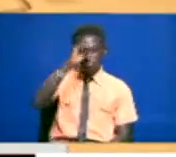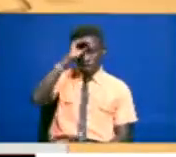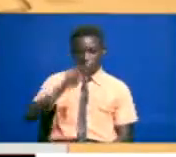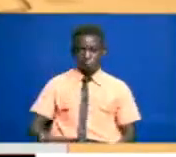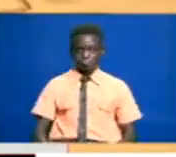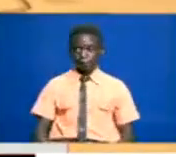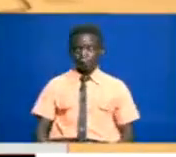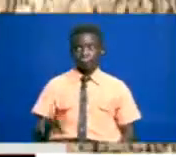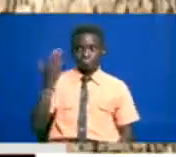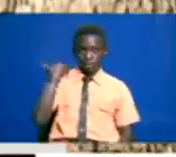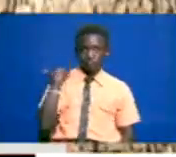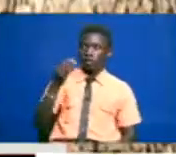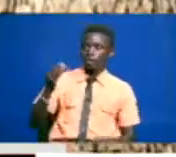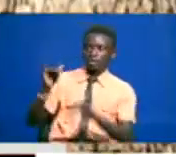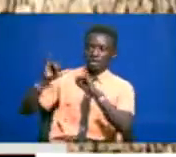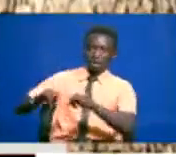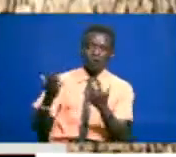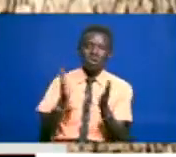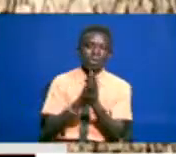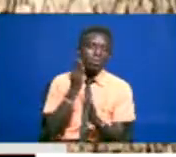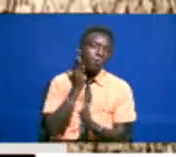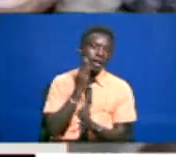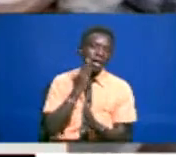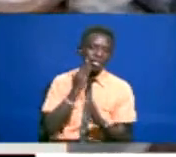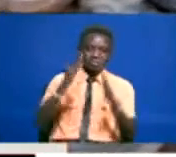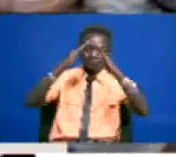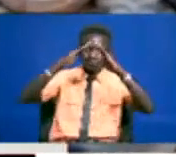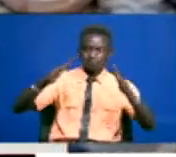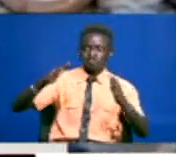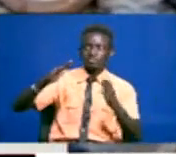Before this, he used to stay with his mother in a makeshift house.